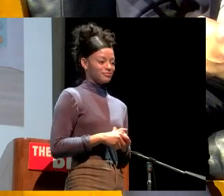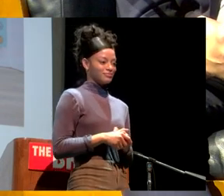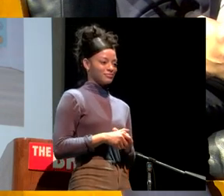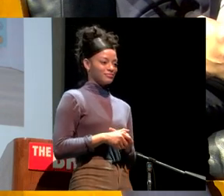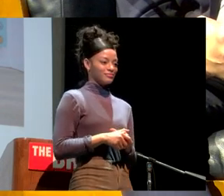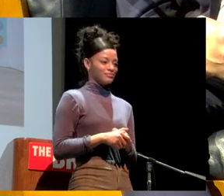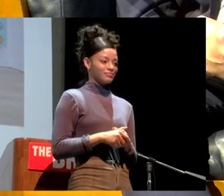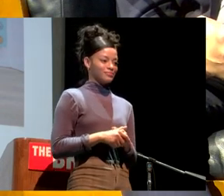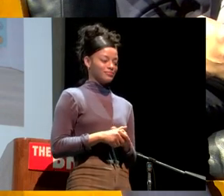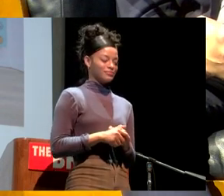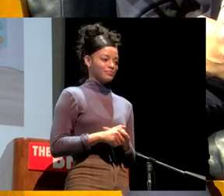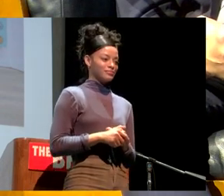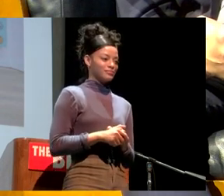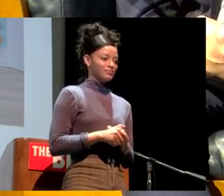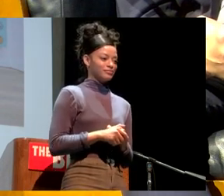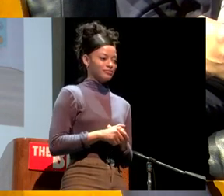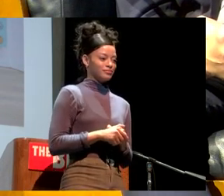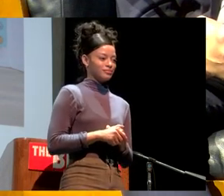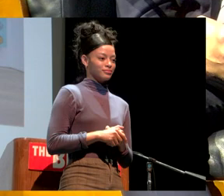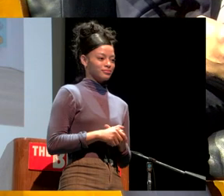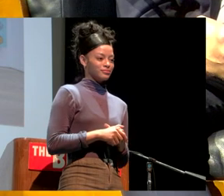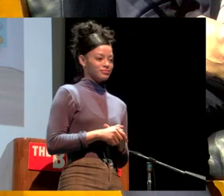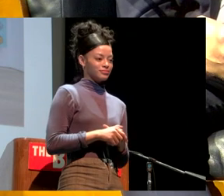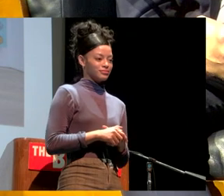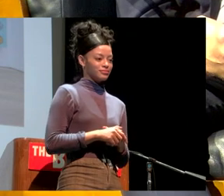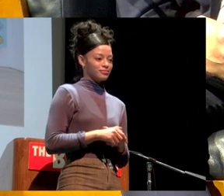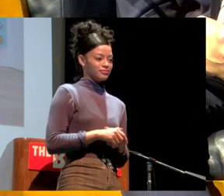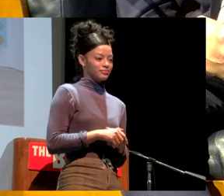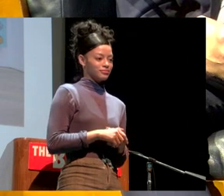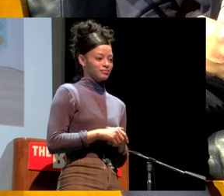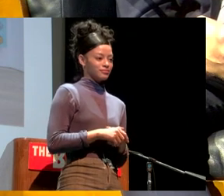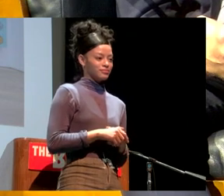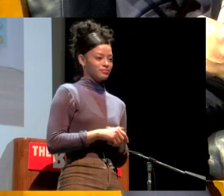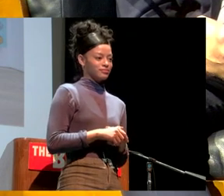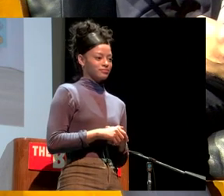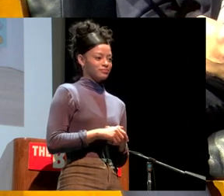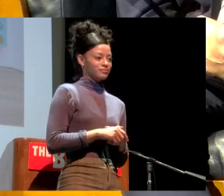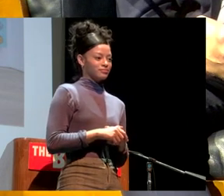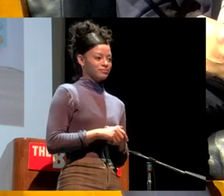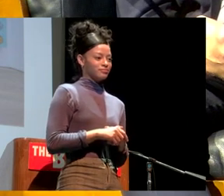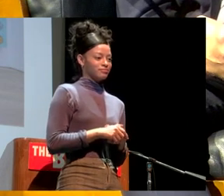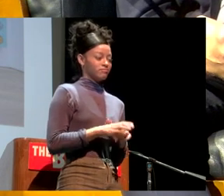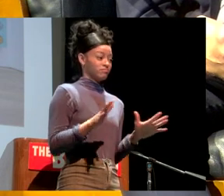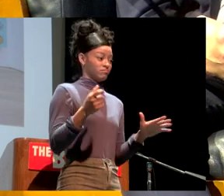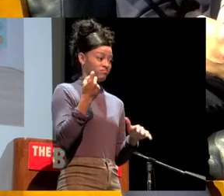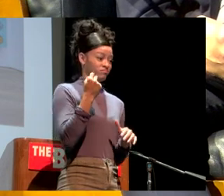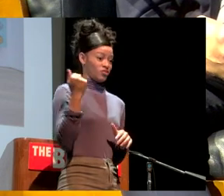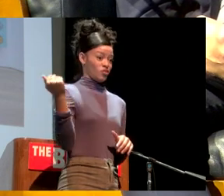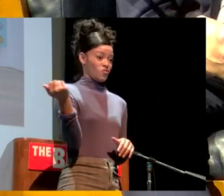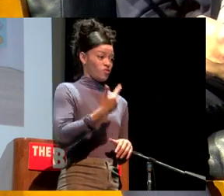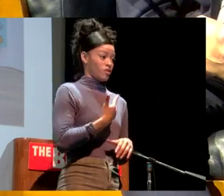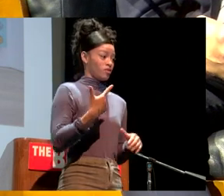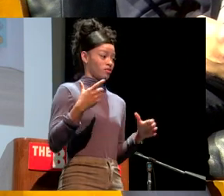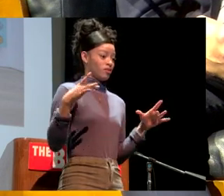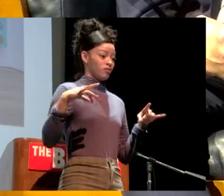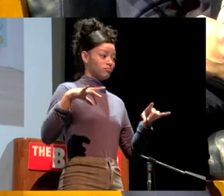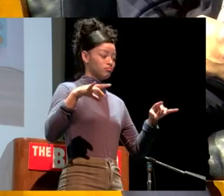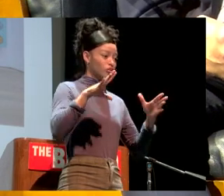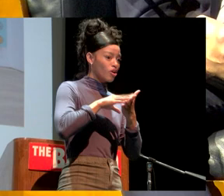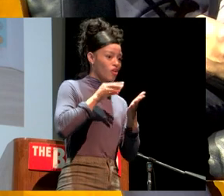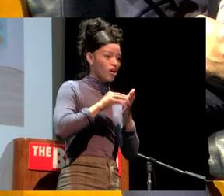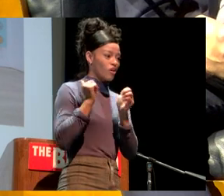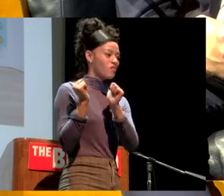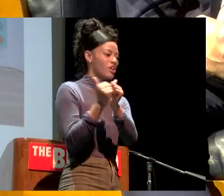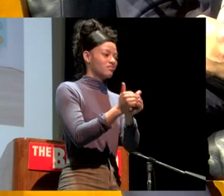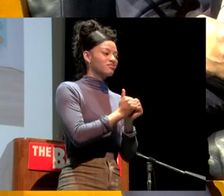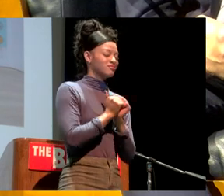Because we all are learning together, but without knowing, he already knows a lot more, because he's got that culture and that curiosity that